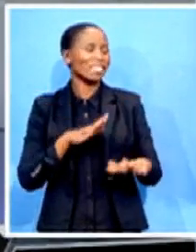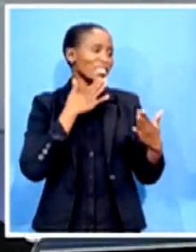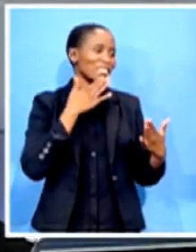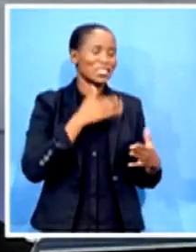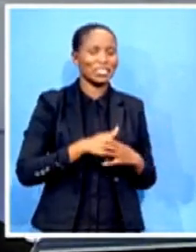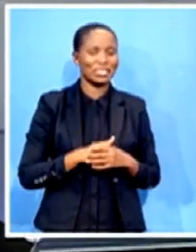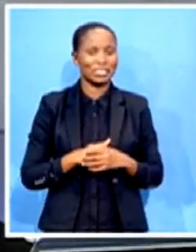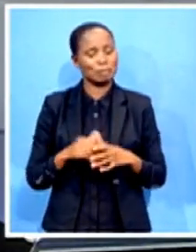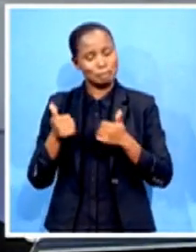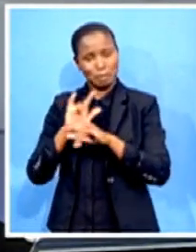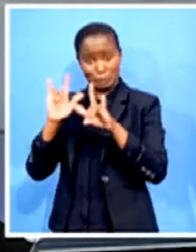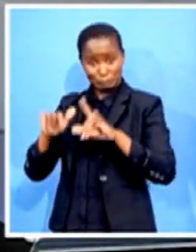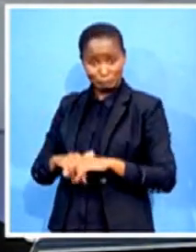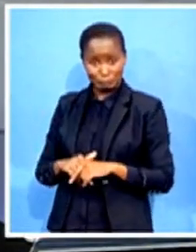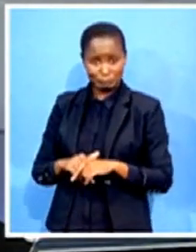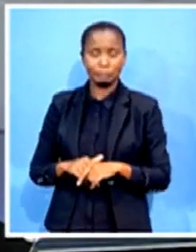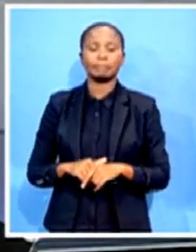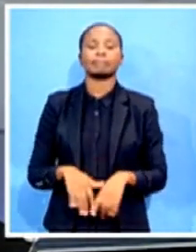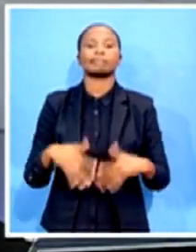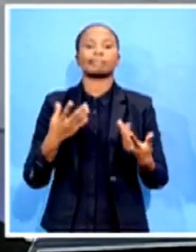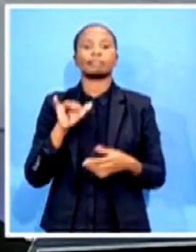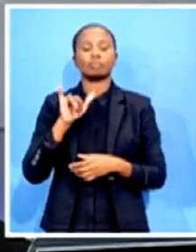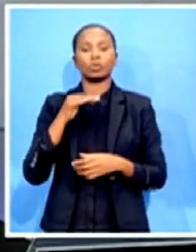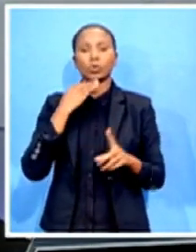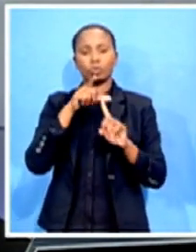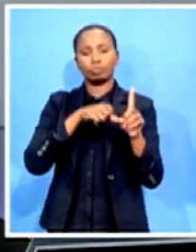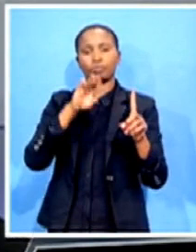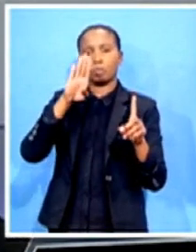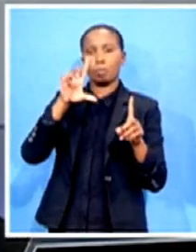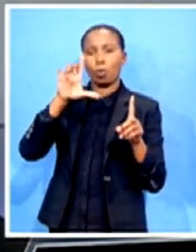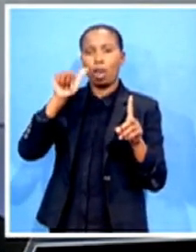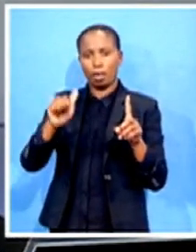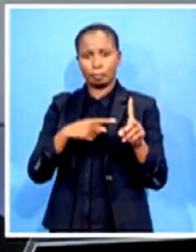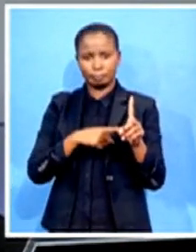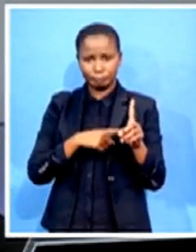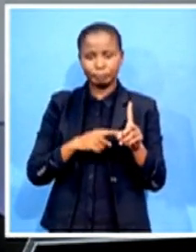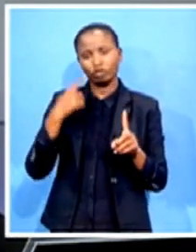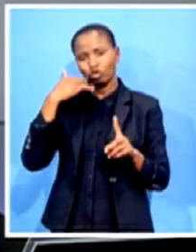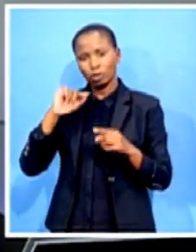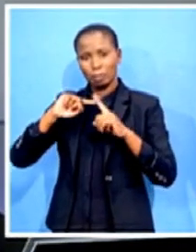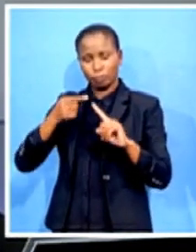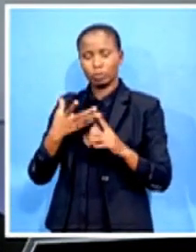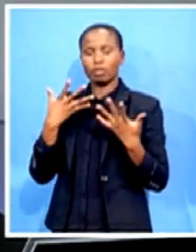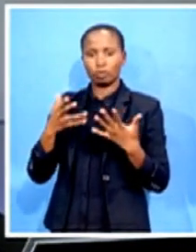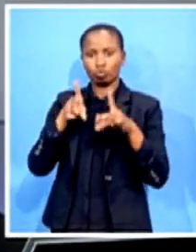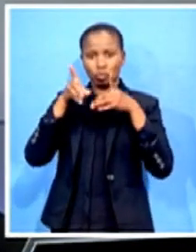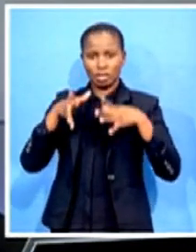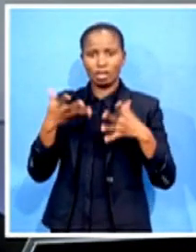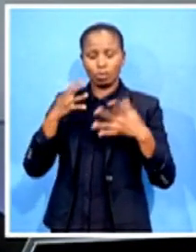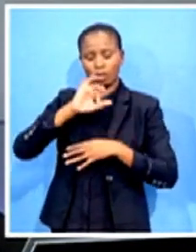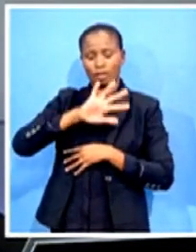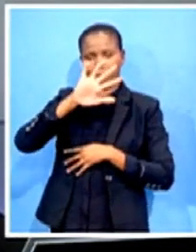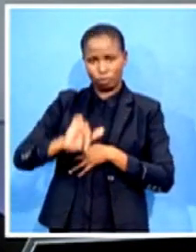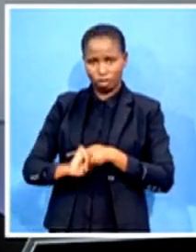was Pankaj Bhula, the Checkpoint's regional director in Africa, talking to us about those latest reports and